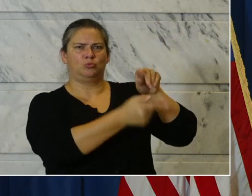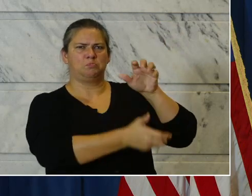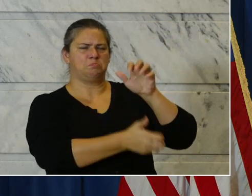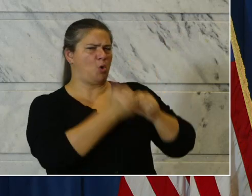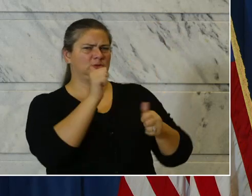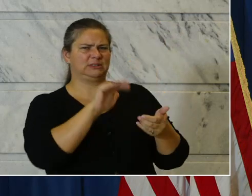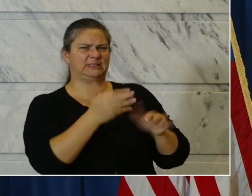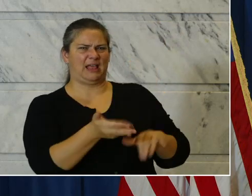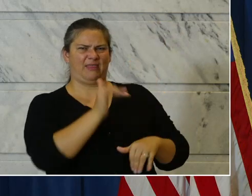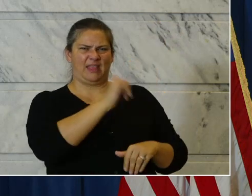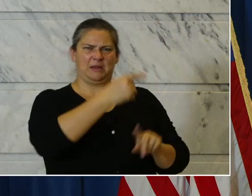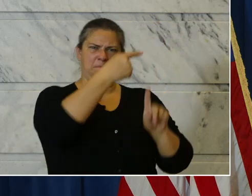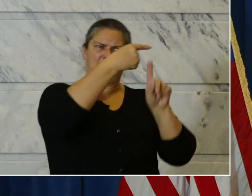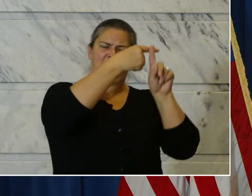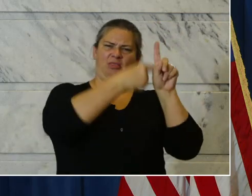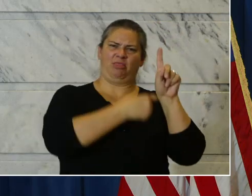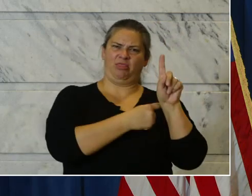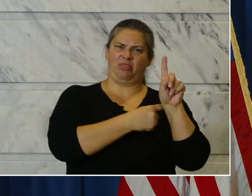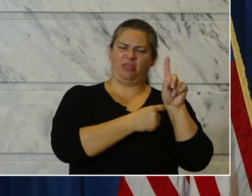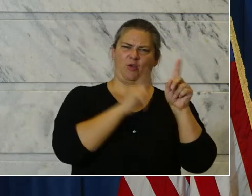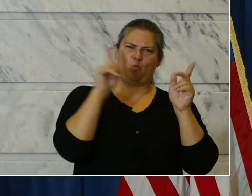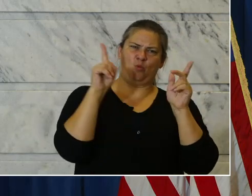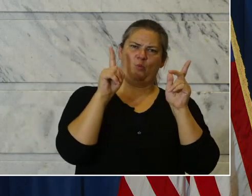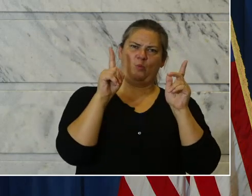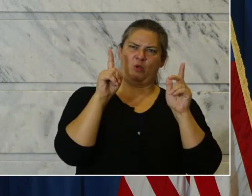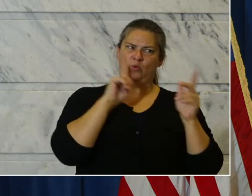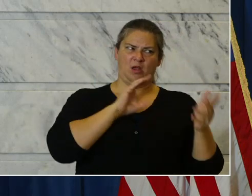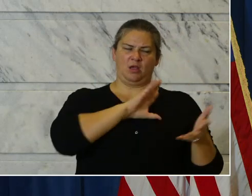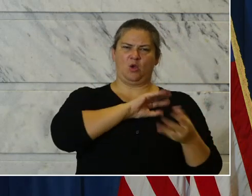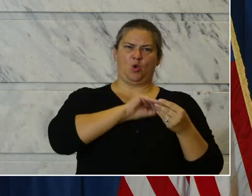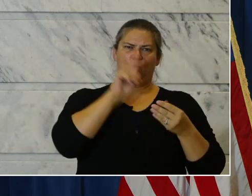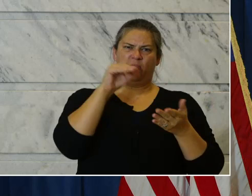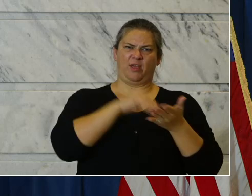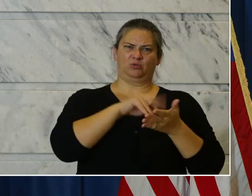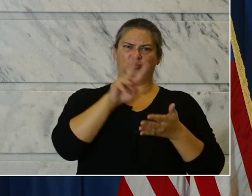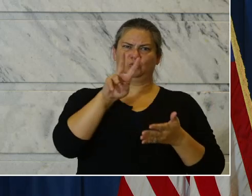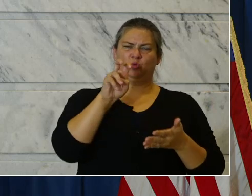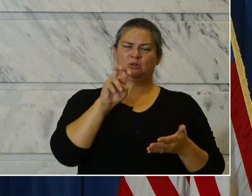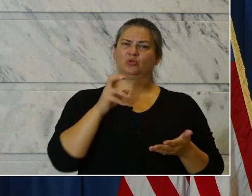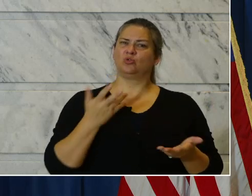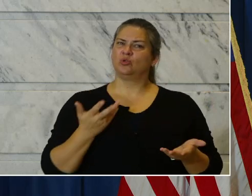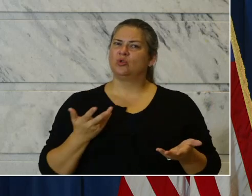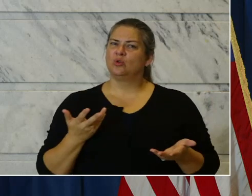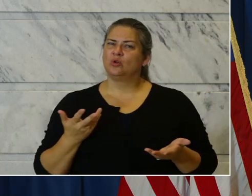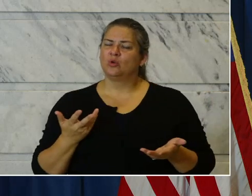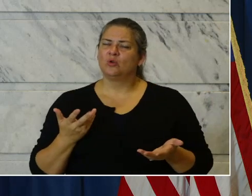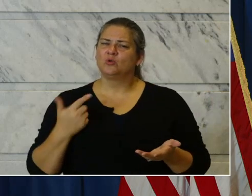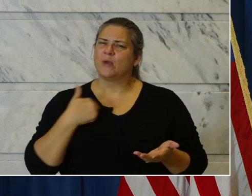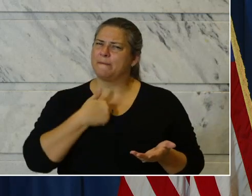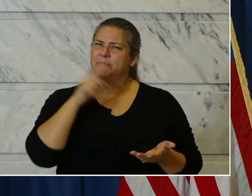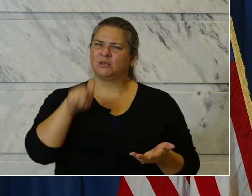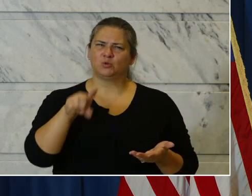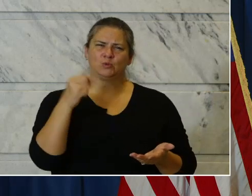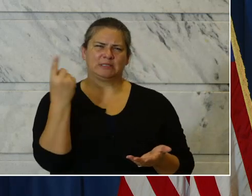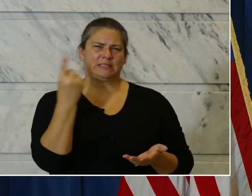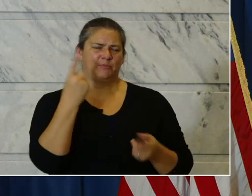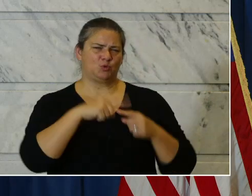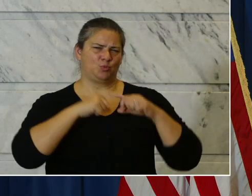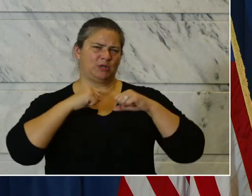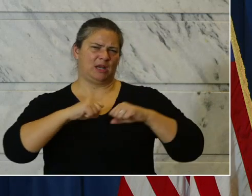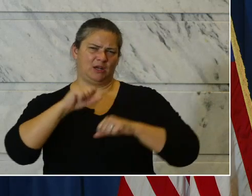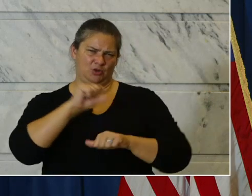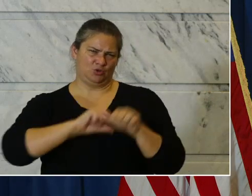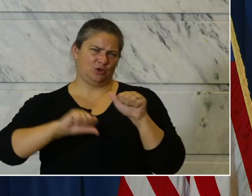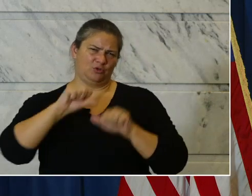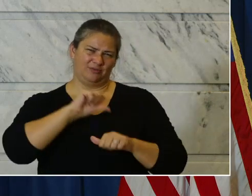had and something that's killed 1,200 people, we now know that there's small steps that if we take, we can protect one another, and